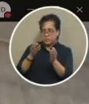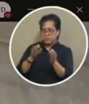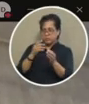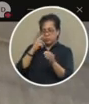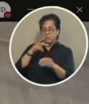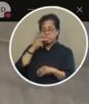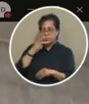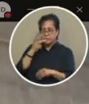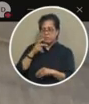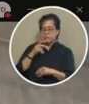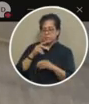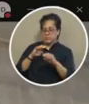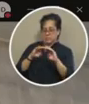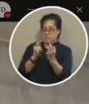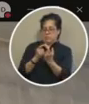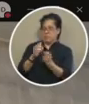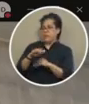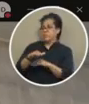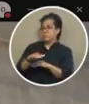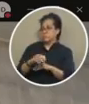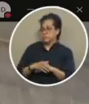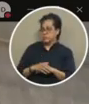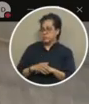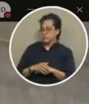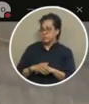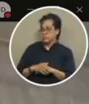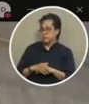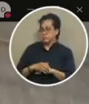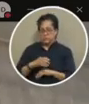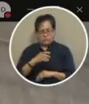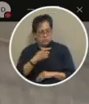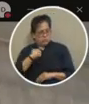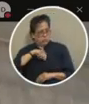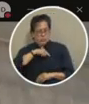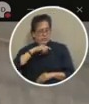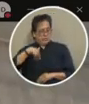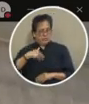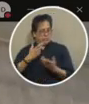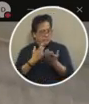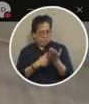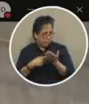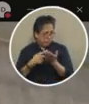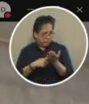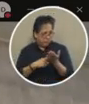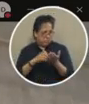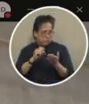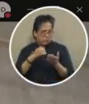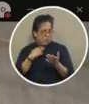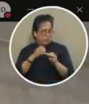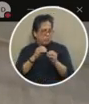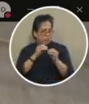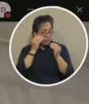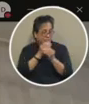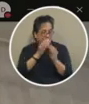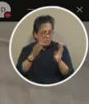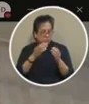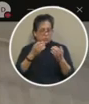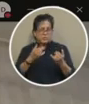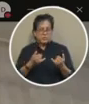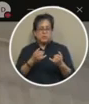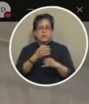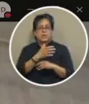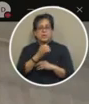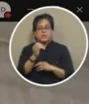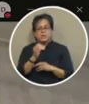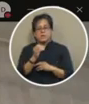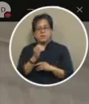the public and for the council later this afternoon. Okay, well, we haven't been having that conversation, so I'd like a little bit more information on it at this time.